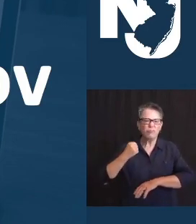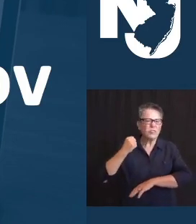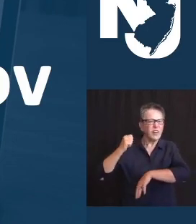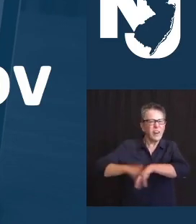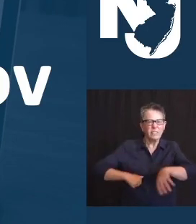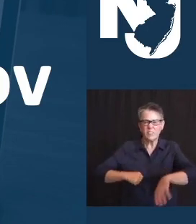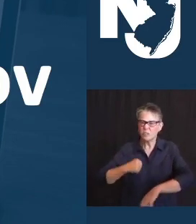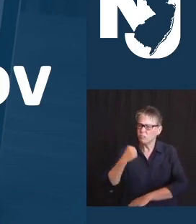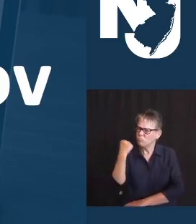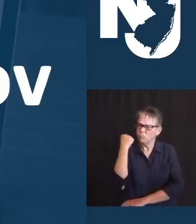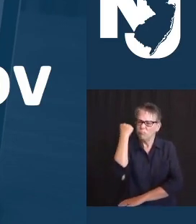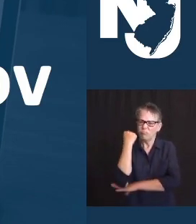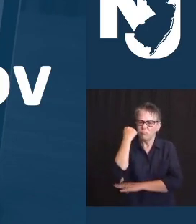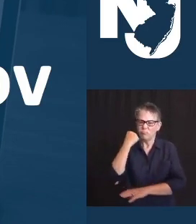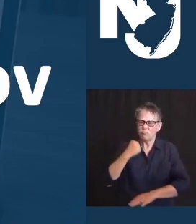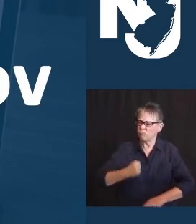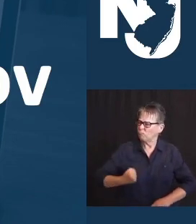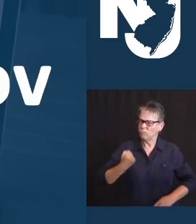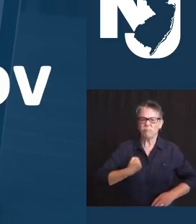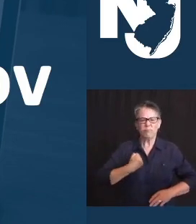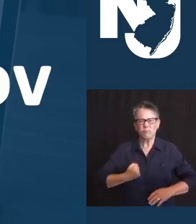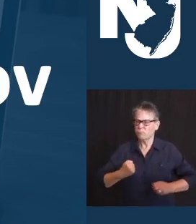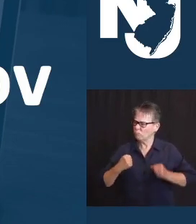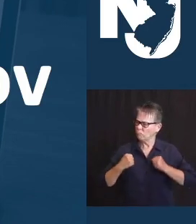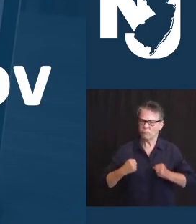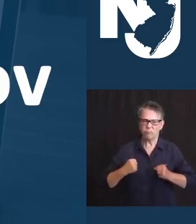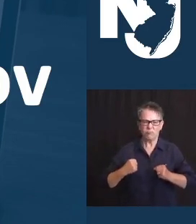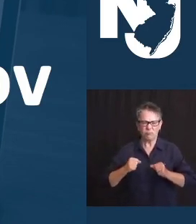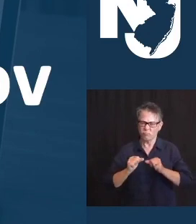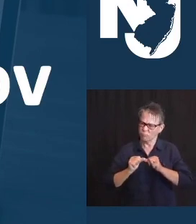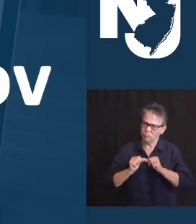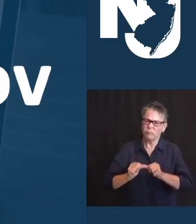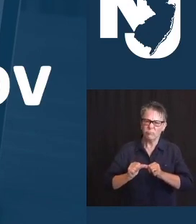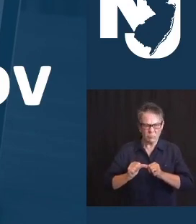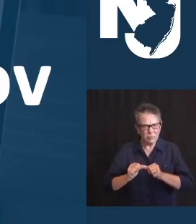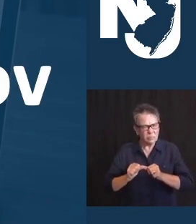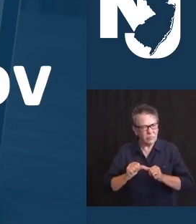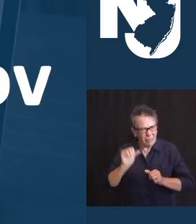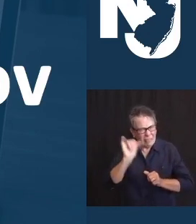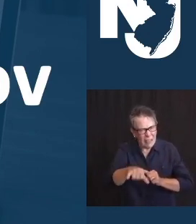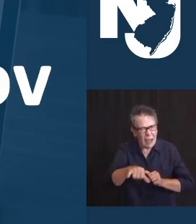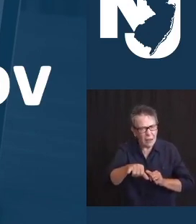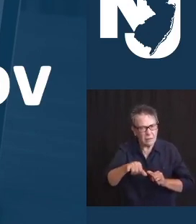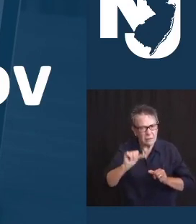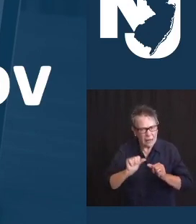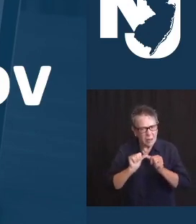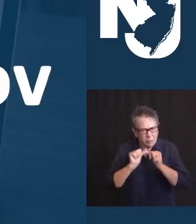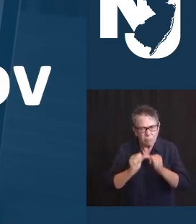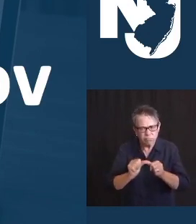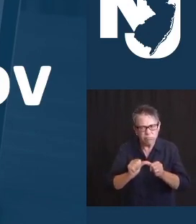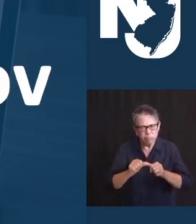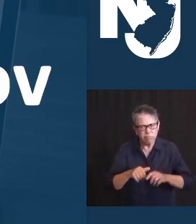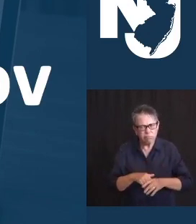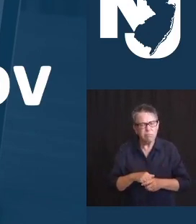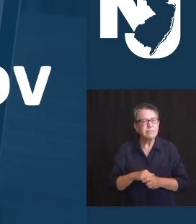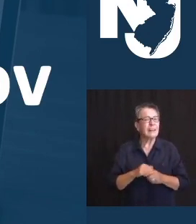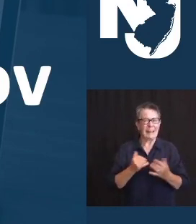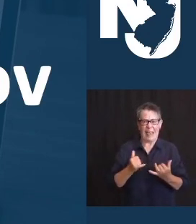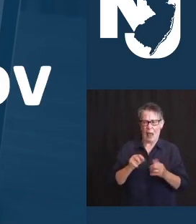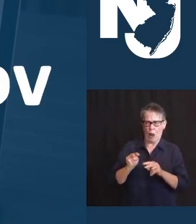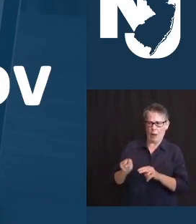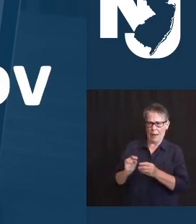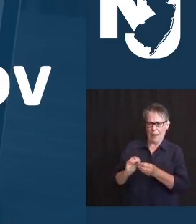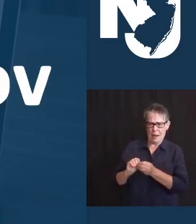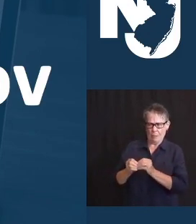hair down. We're not out of the woods. This is not past us. We're seeing real evidence of that.